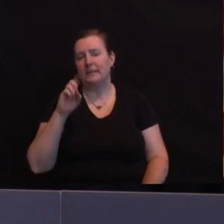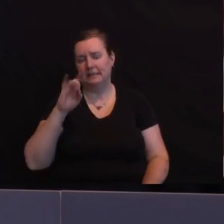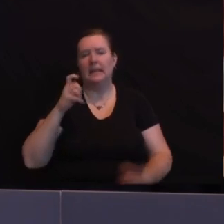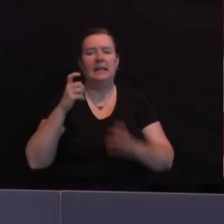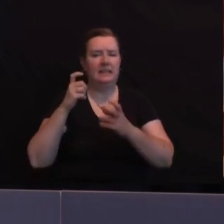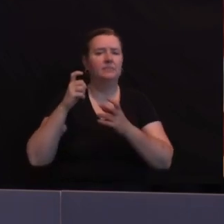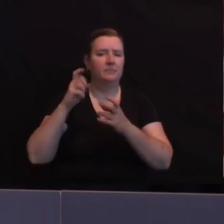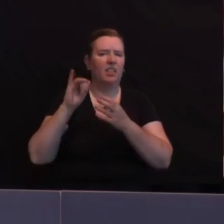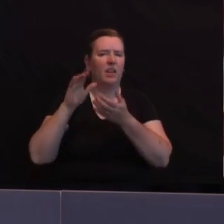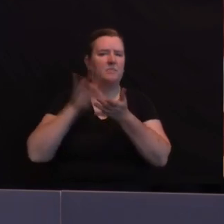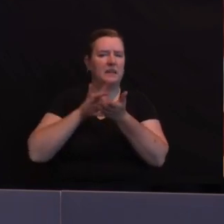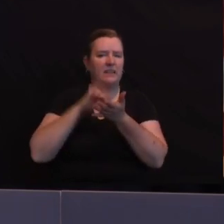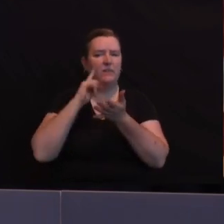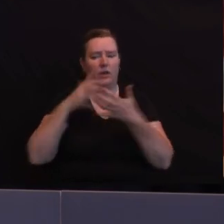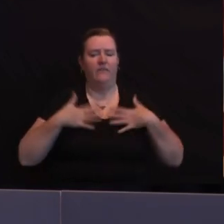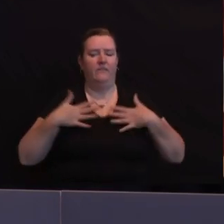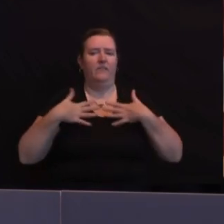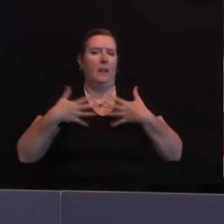staffing.